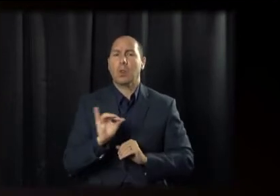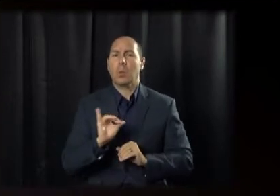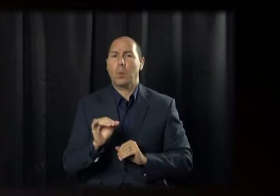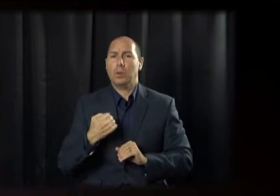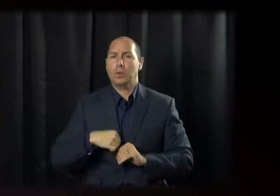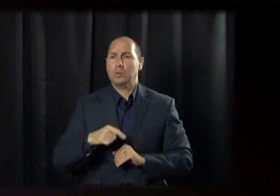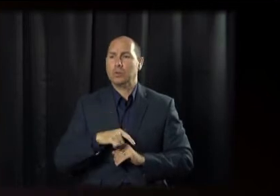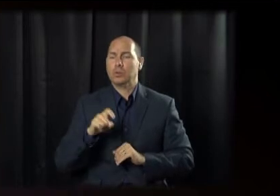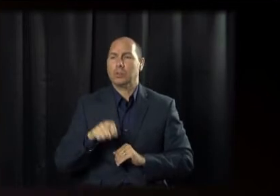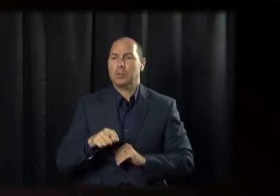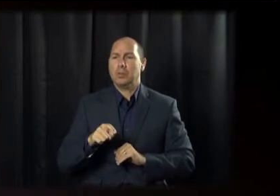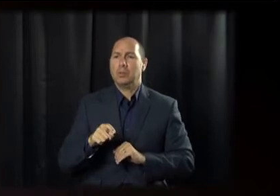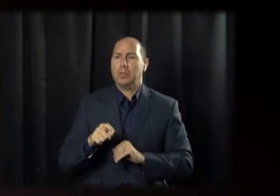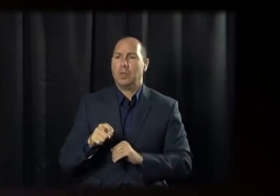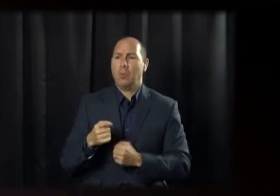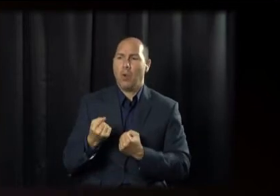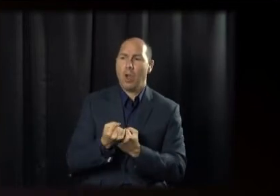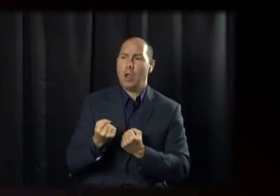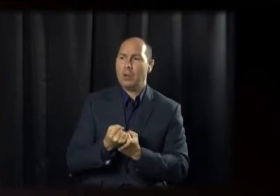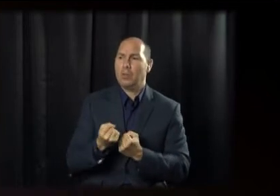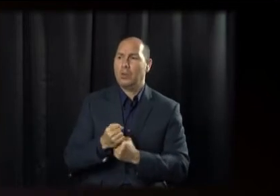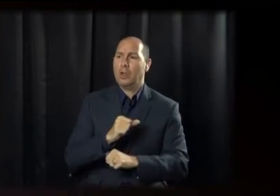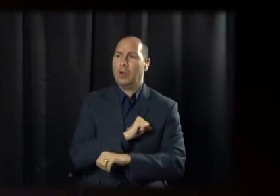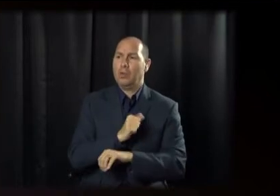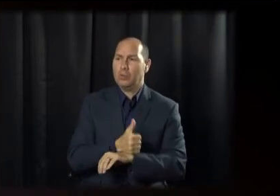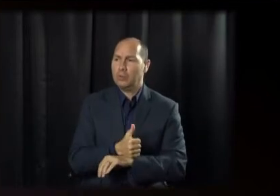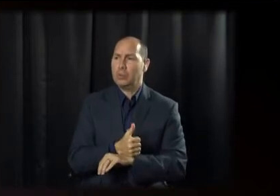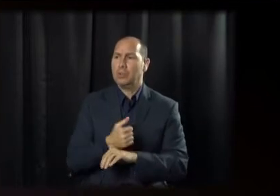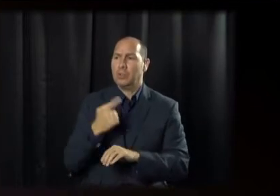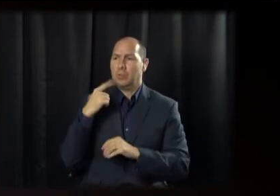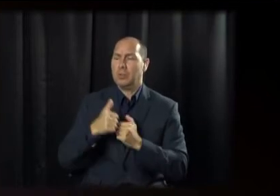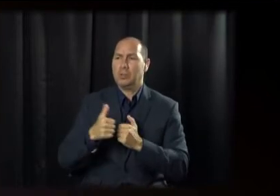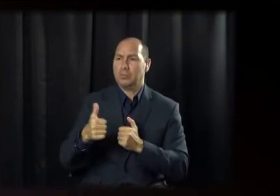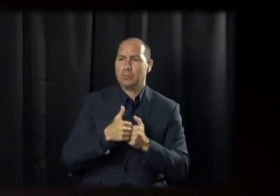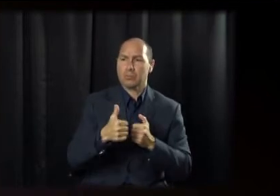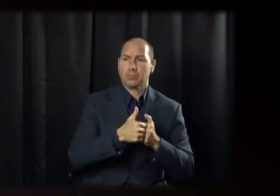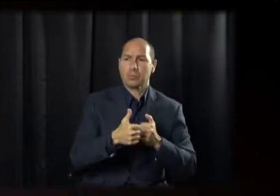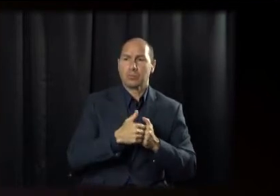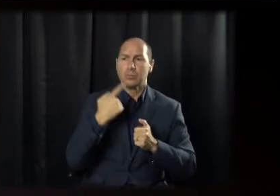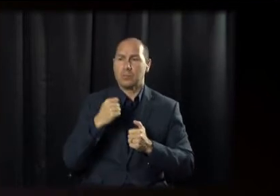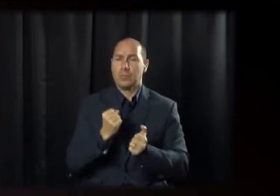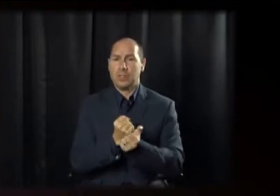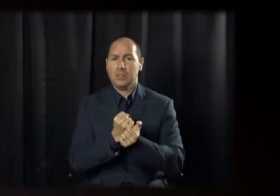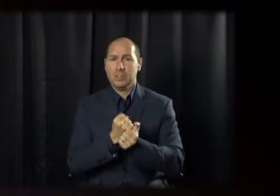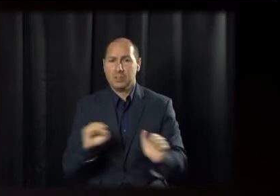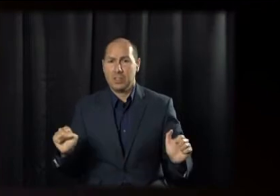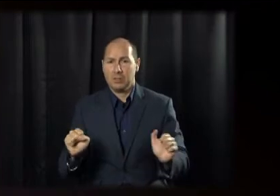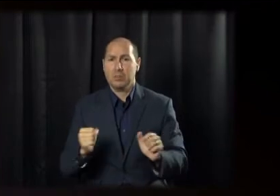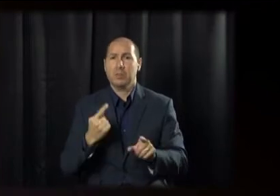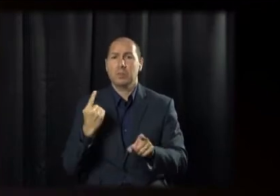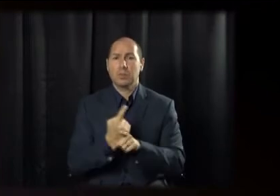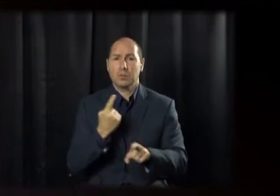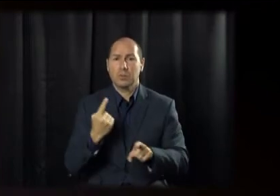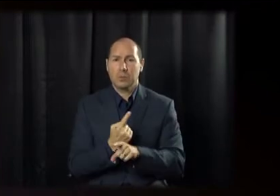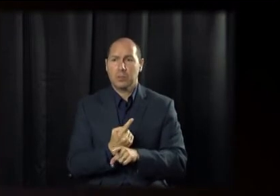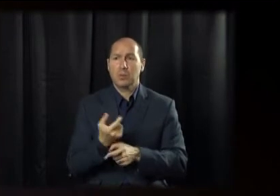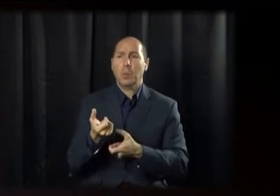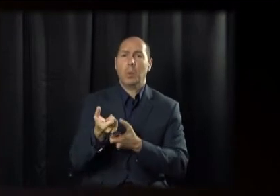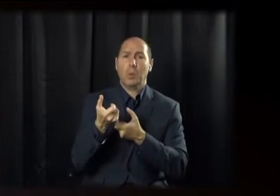relevant transportation entities to provide residents access to a safe, efficient, and reliable transportation